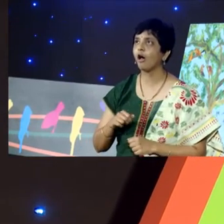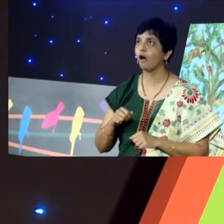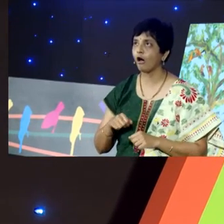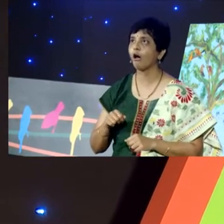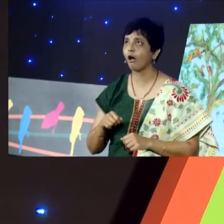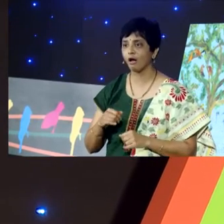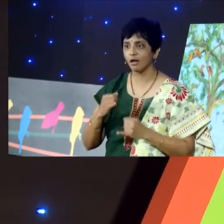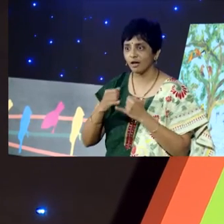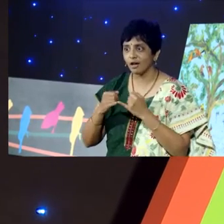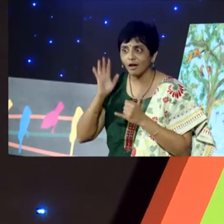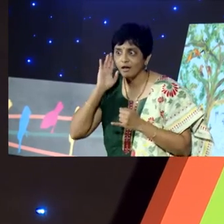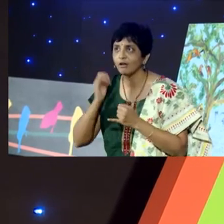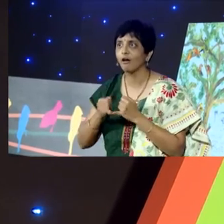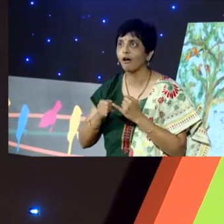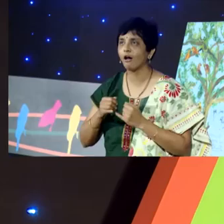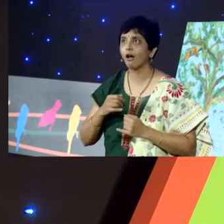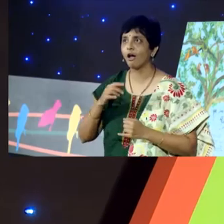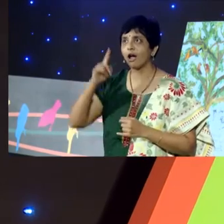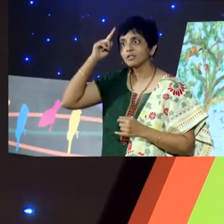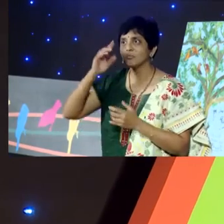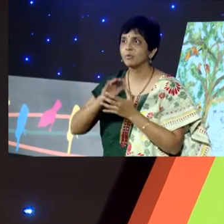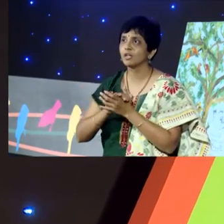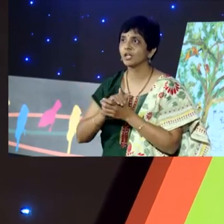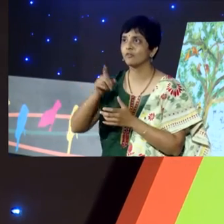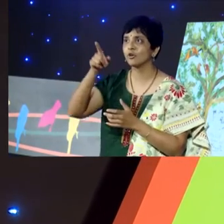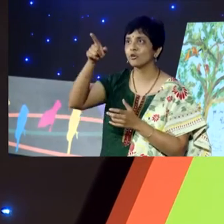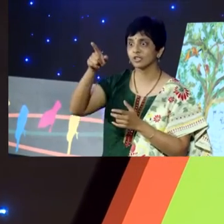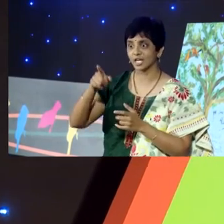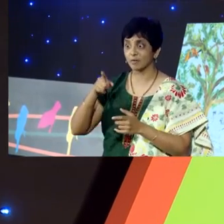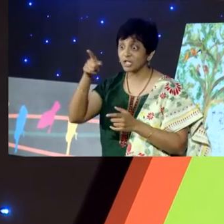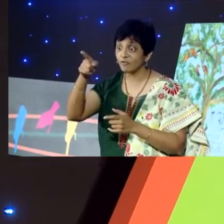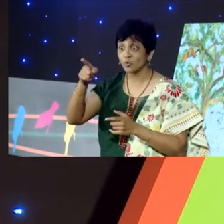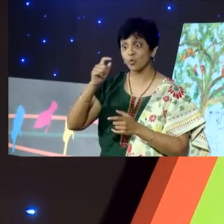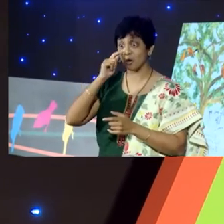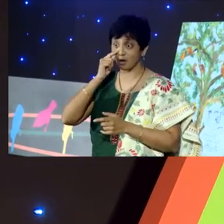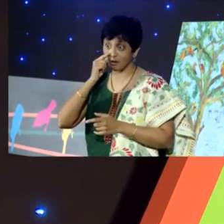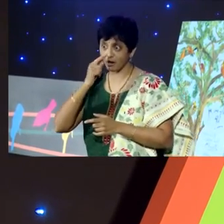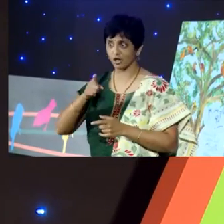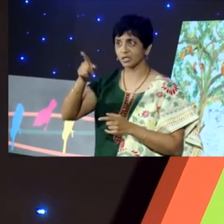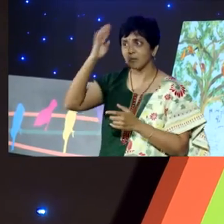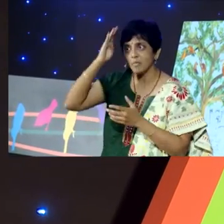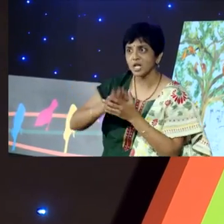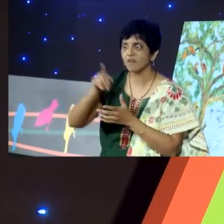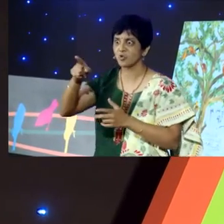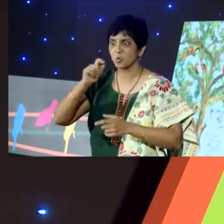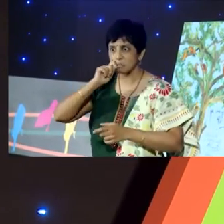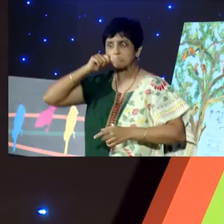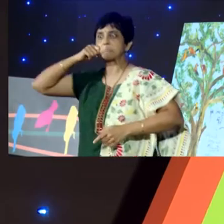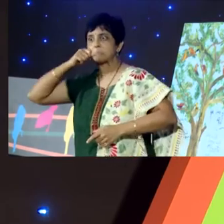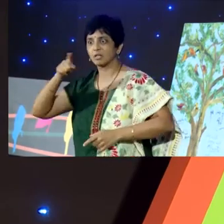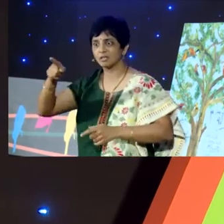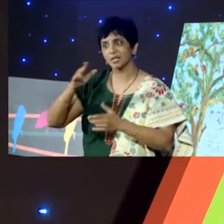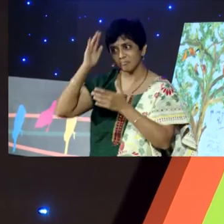storytelling. And they believe that you are Sita. They believe that you are Ravan. They believe that you are